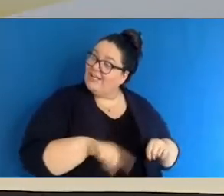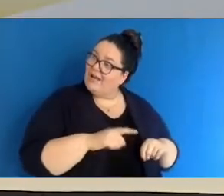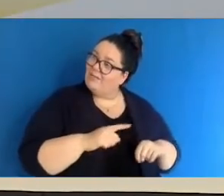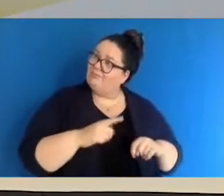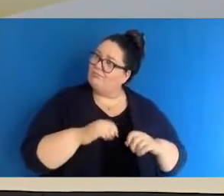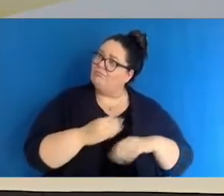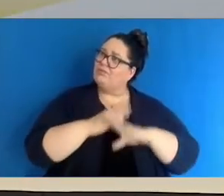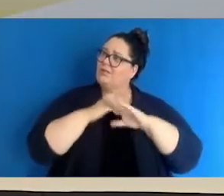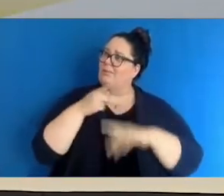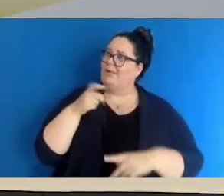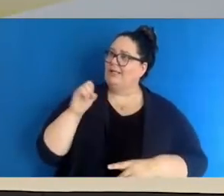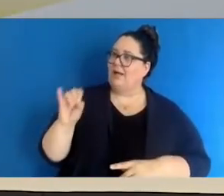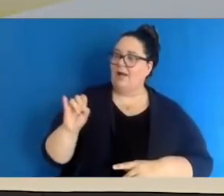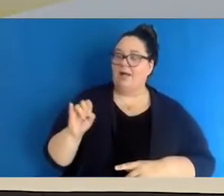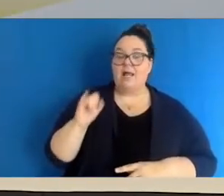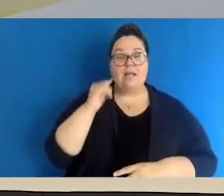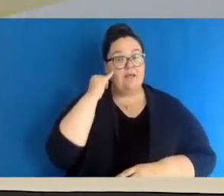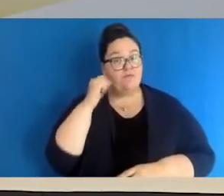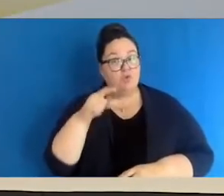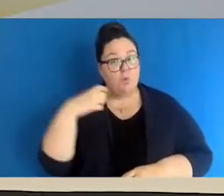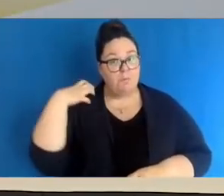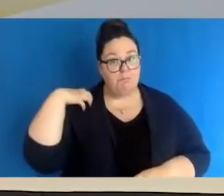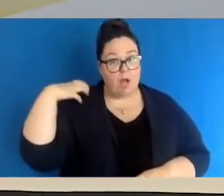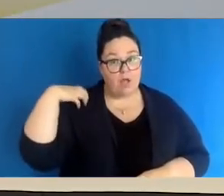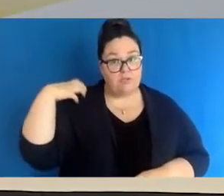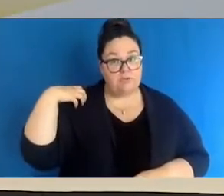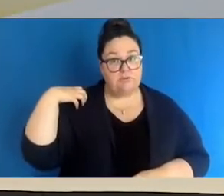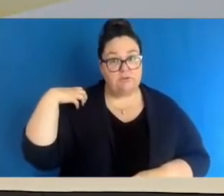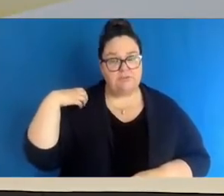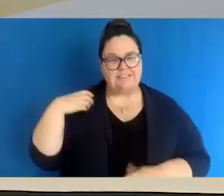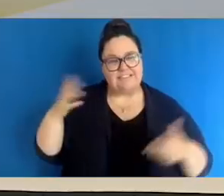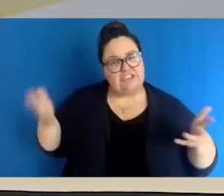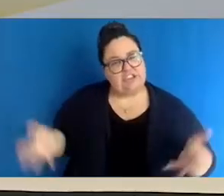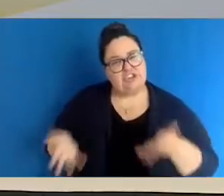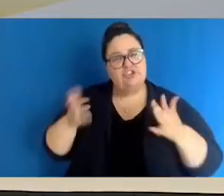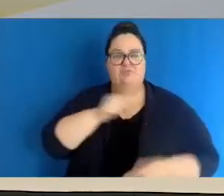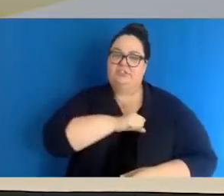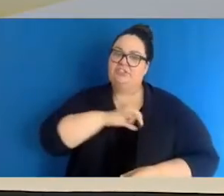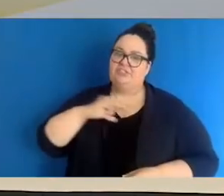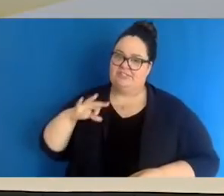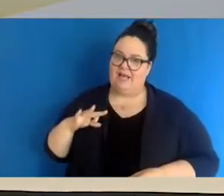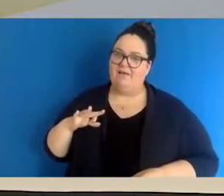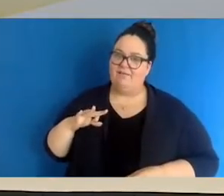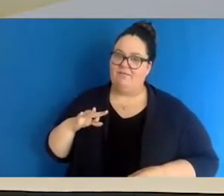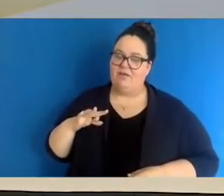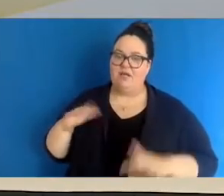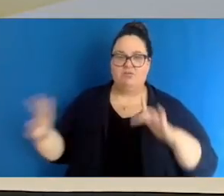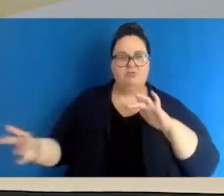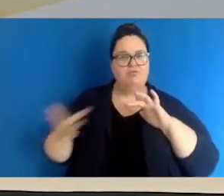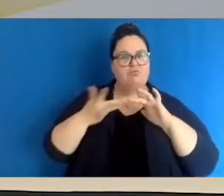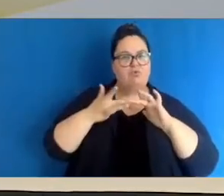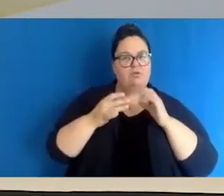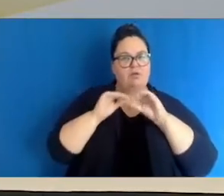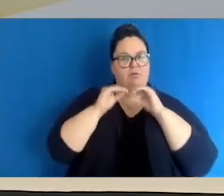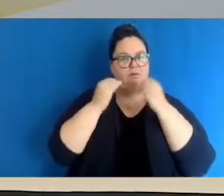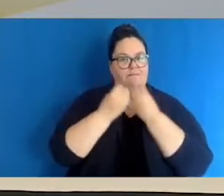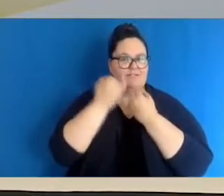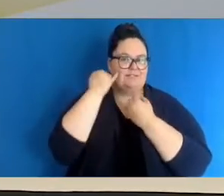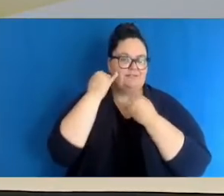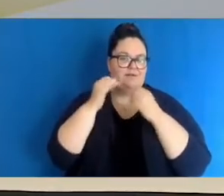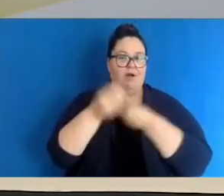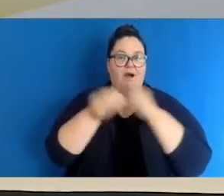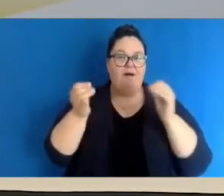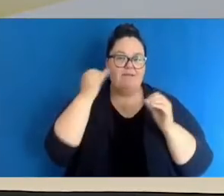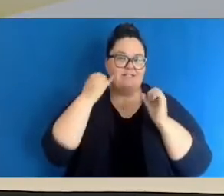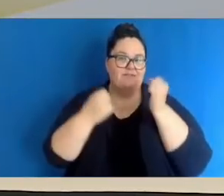And if you are an employer, do whatever you can to help staff get vaccinated, and please reach out to our office for support if you have a number of staff